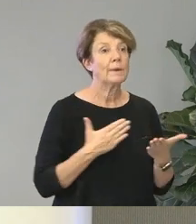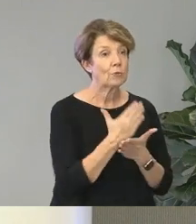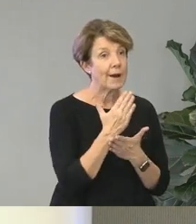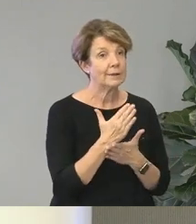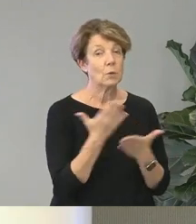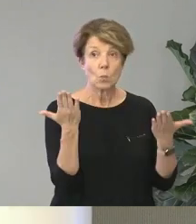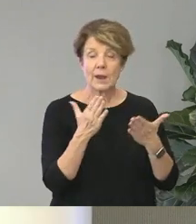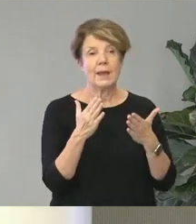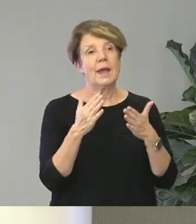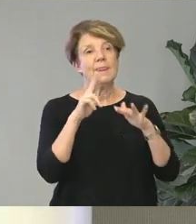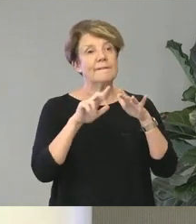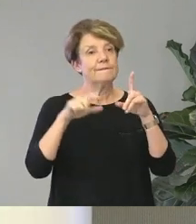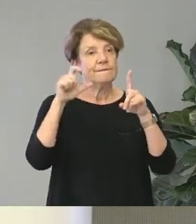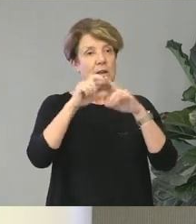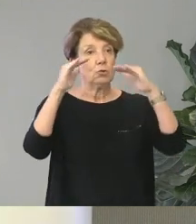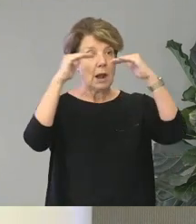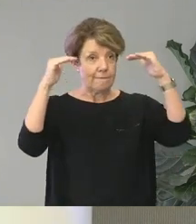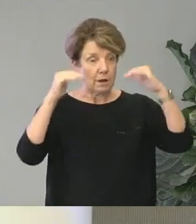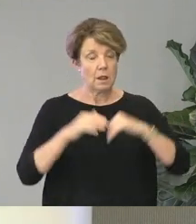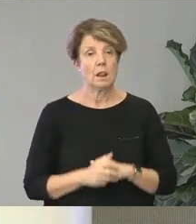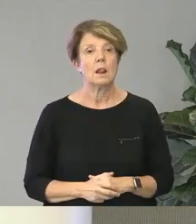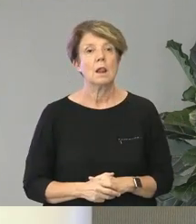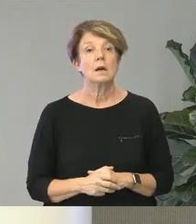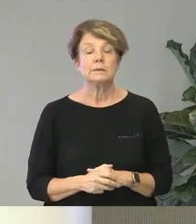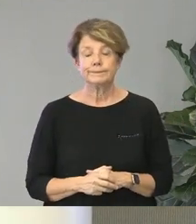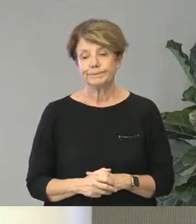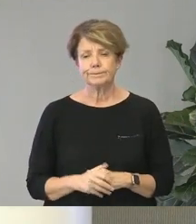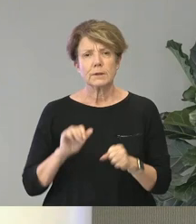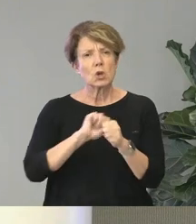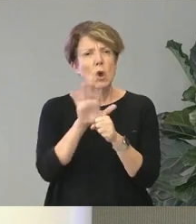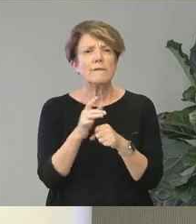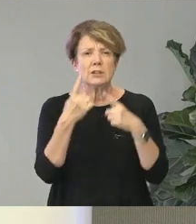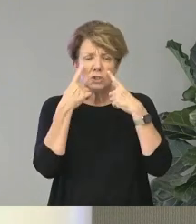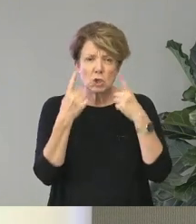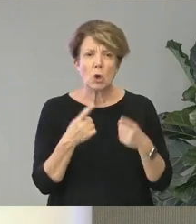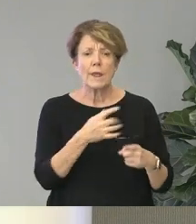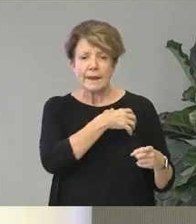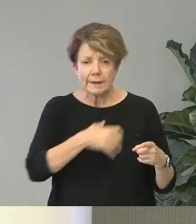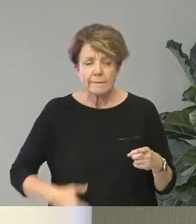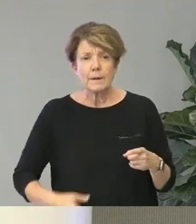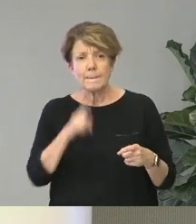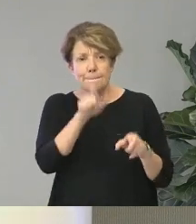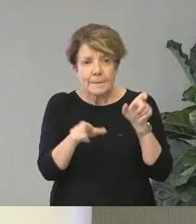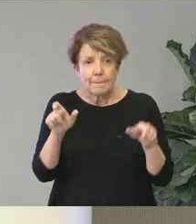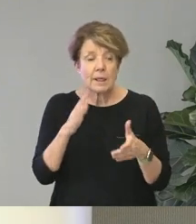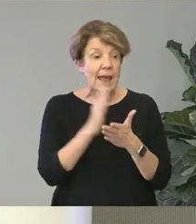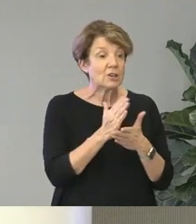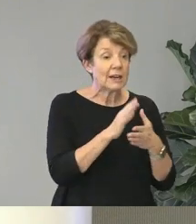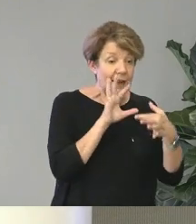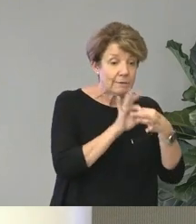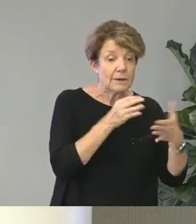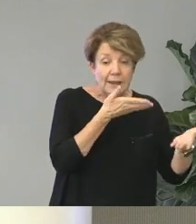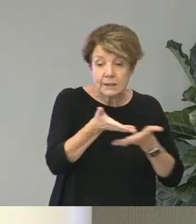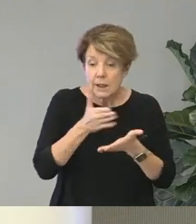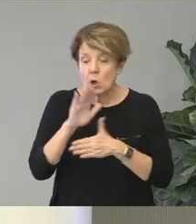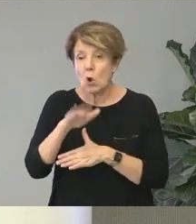the federal level. The COVID-19 pandemic showed that politicians engaging in a dialogue about human